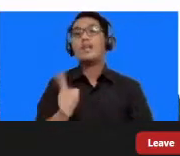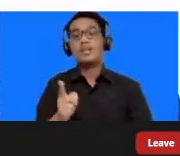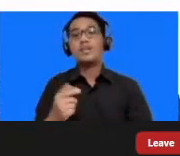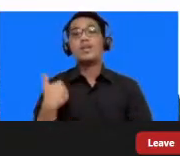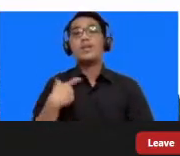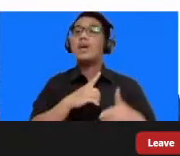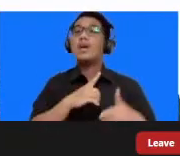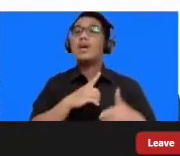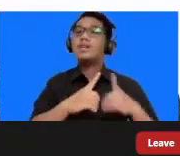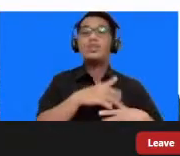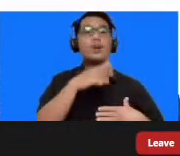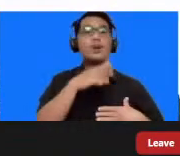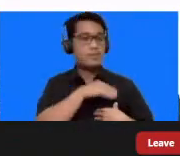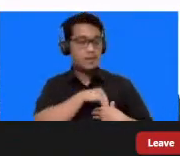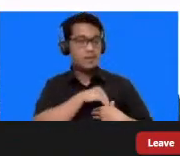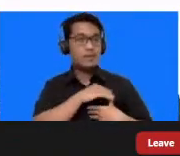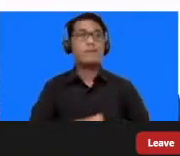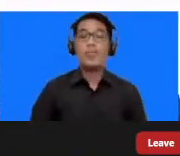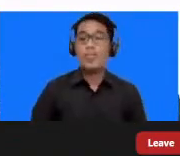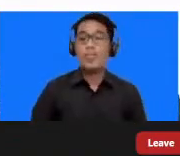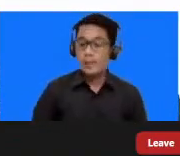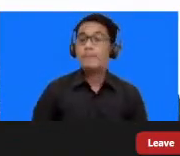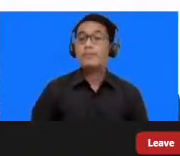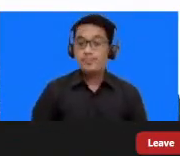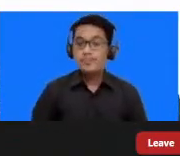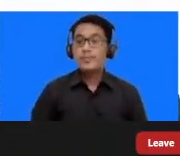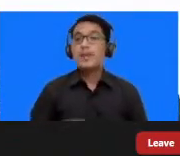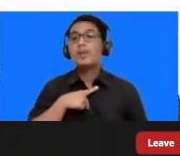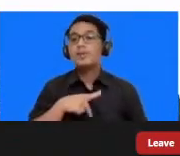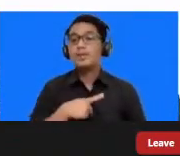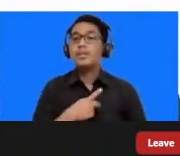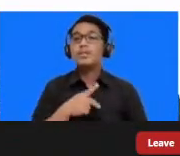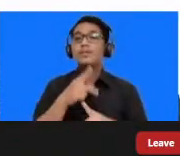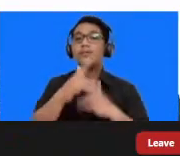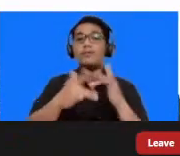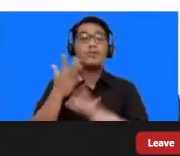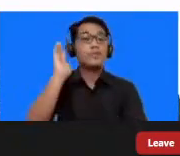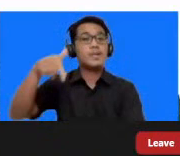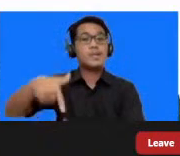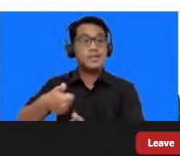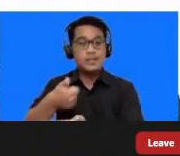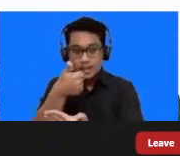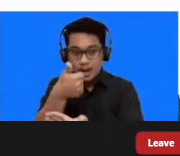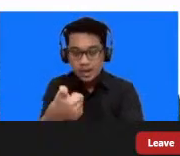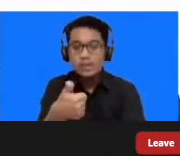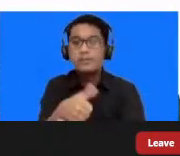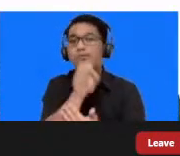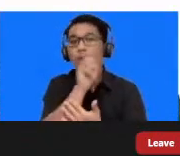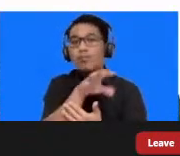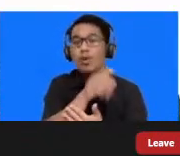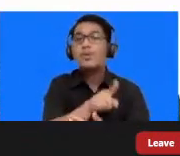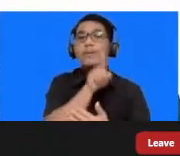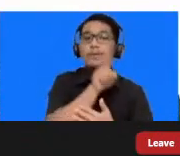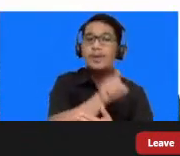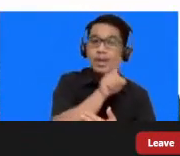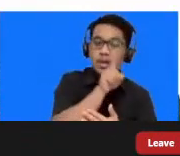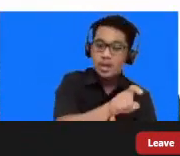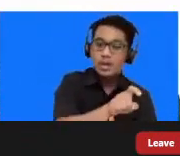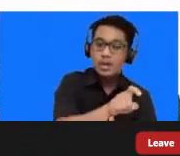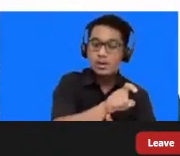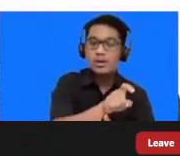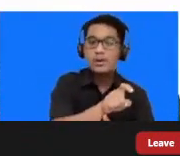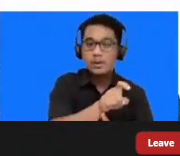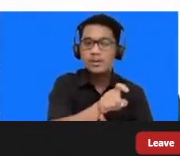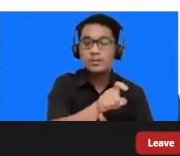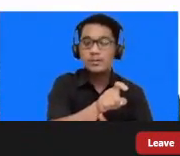Participants in this webinar, please also feel free to provide your comments, questions, or suggestions in the Q&A button or on the chat